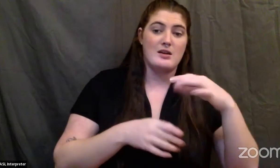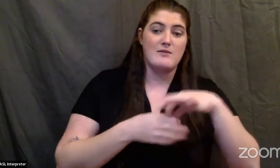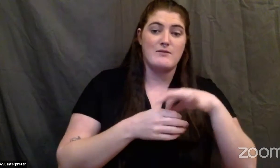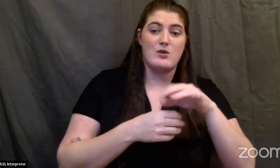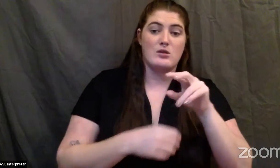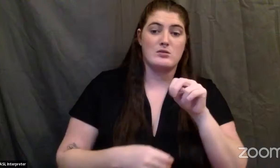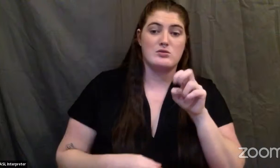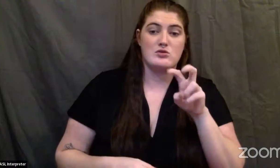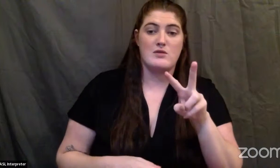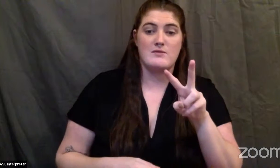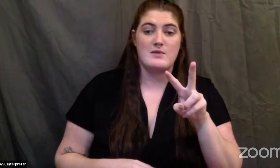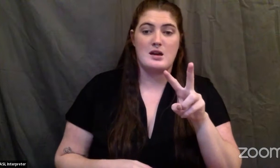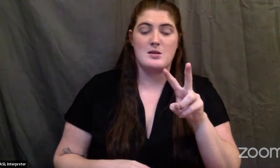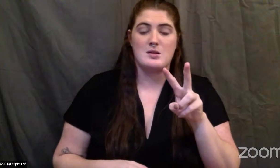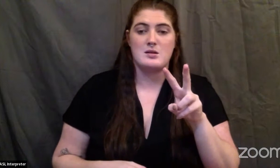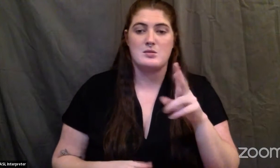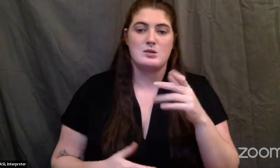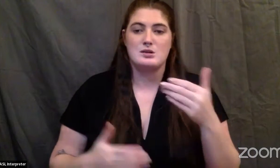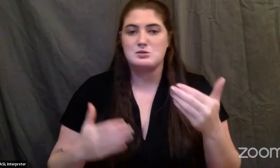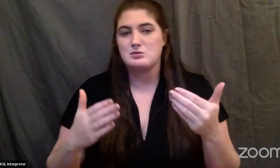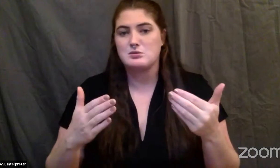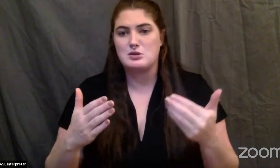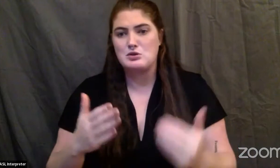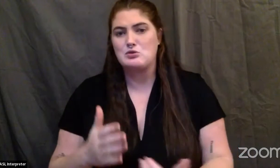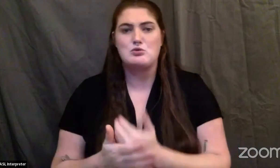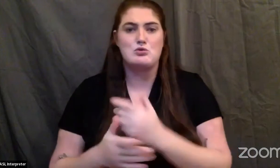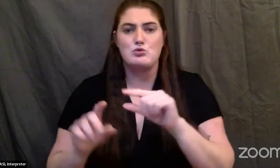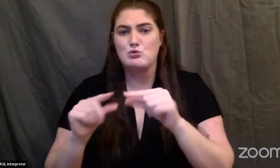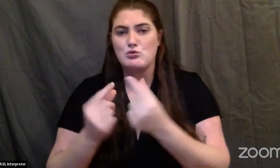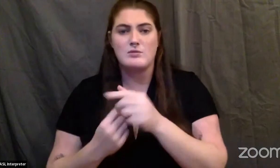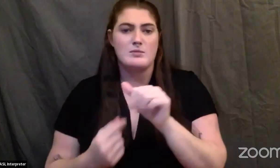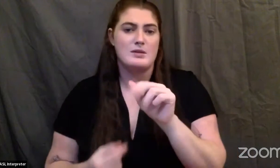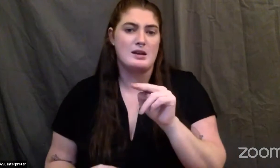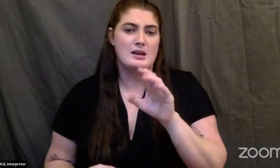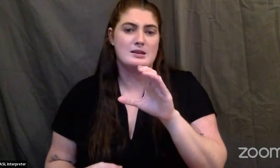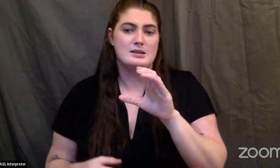it's a whole new crop of ANC commissioners coming in next year.